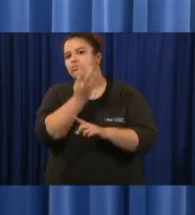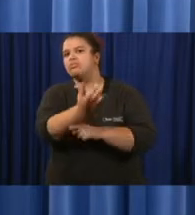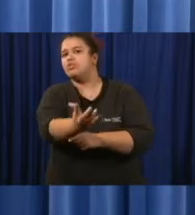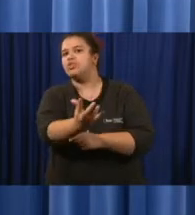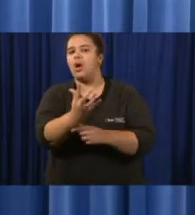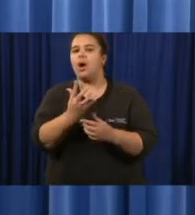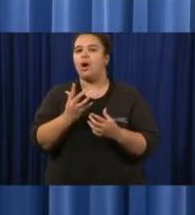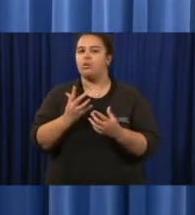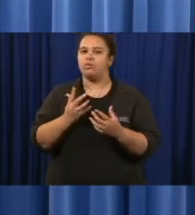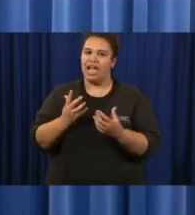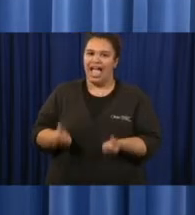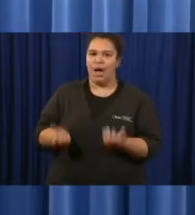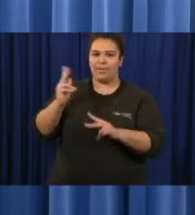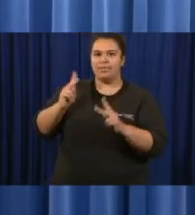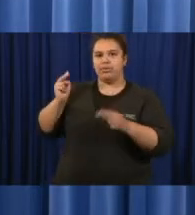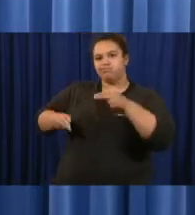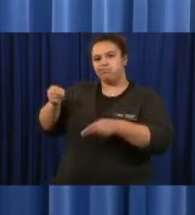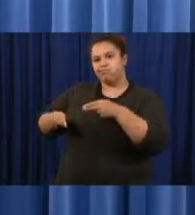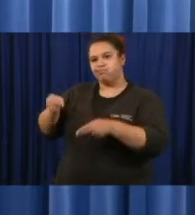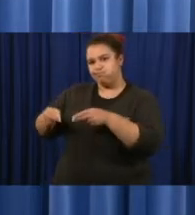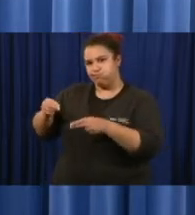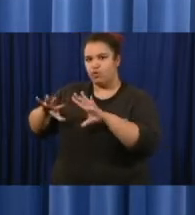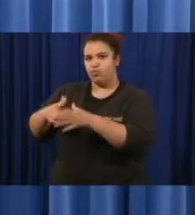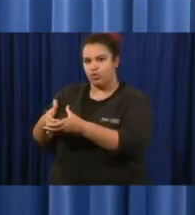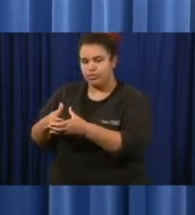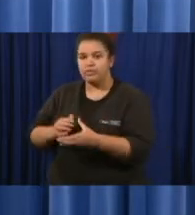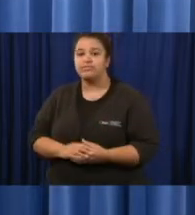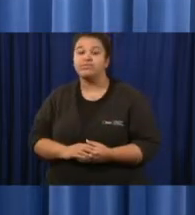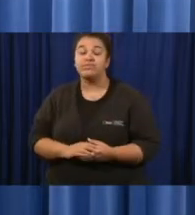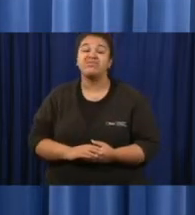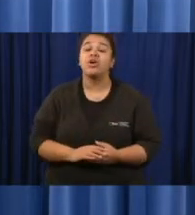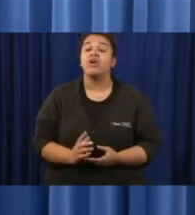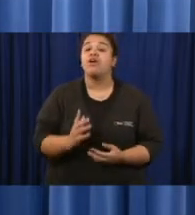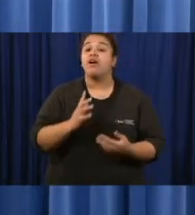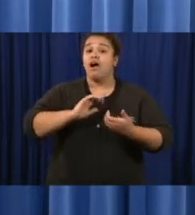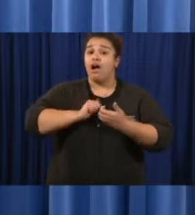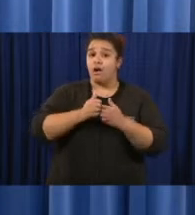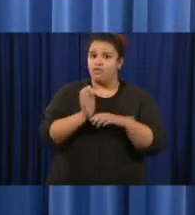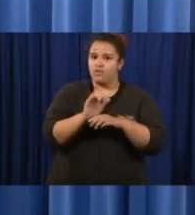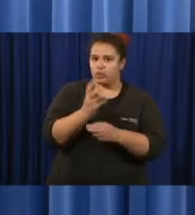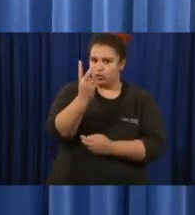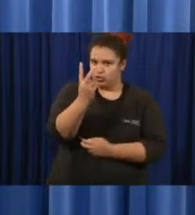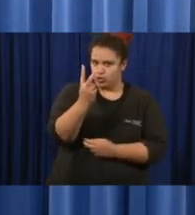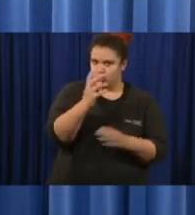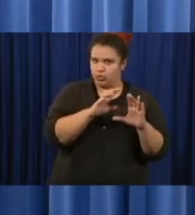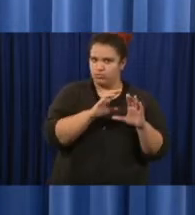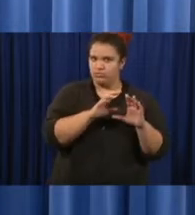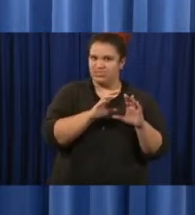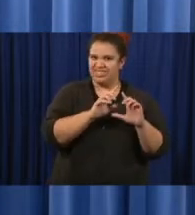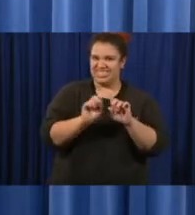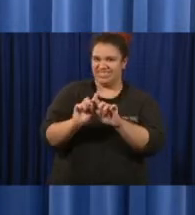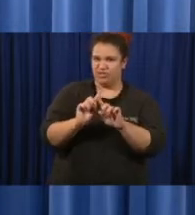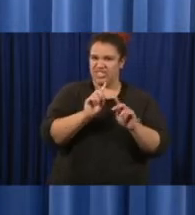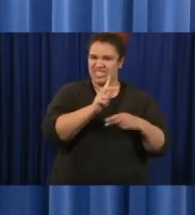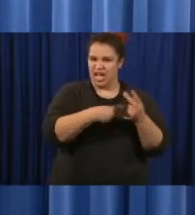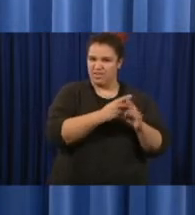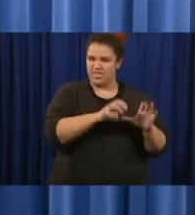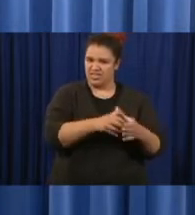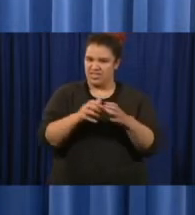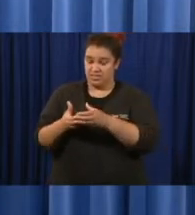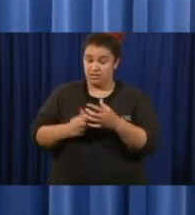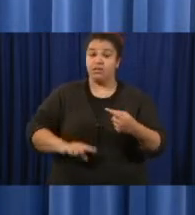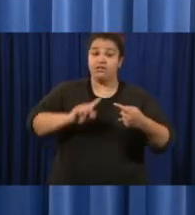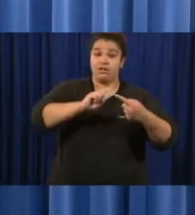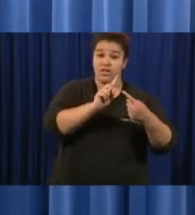enforcement. One has to do with a filing under the criminal section. The other has to do